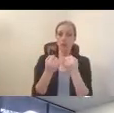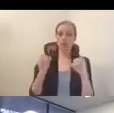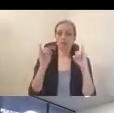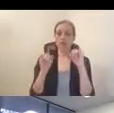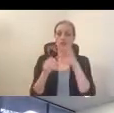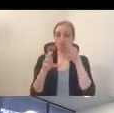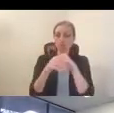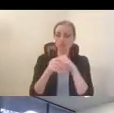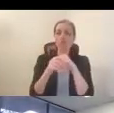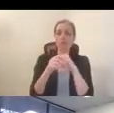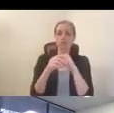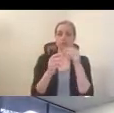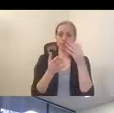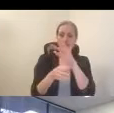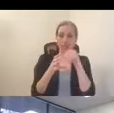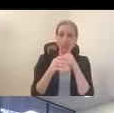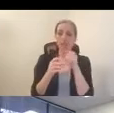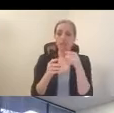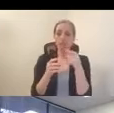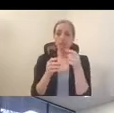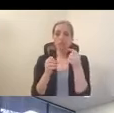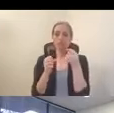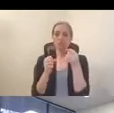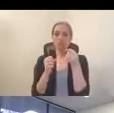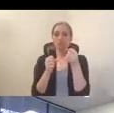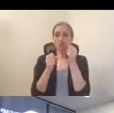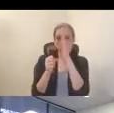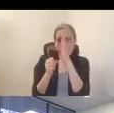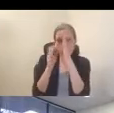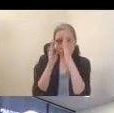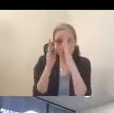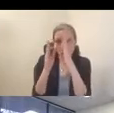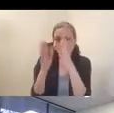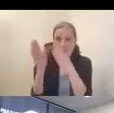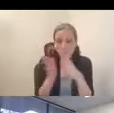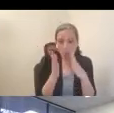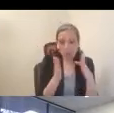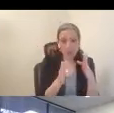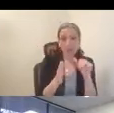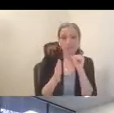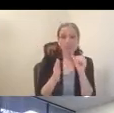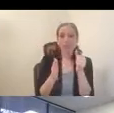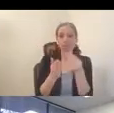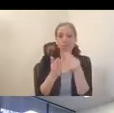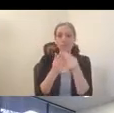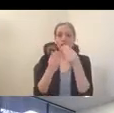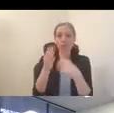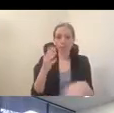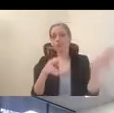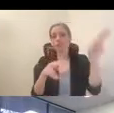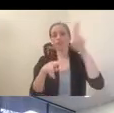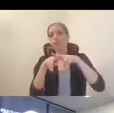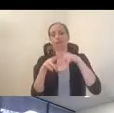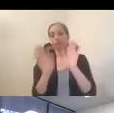that govern employers, and helps the person stay on track with their spending plan so they're not overspending. Services